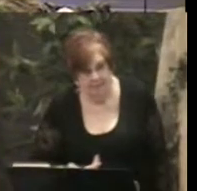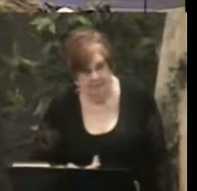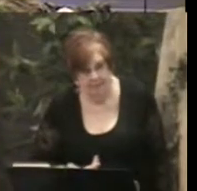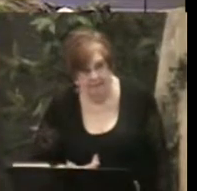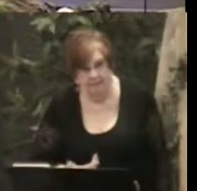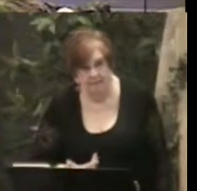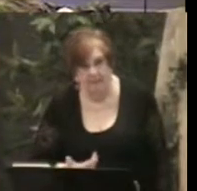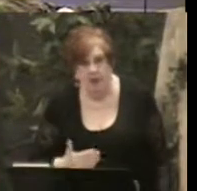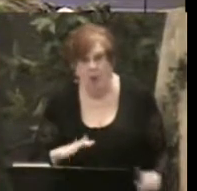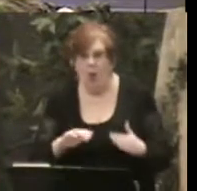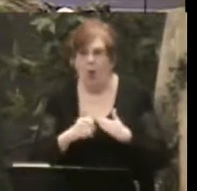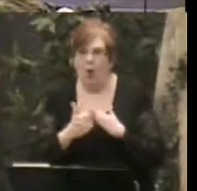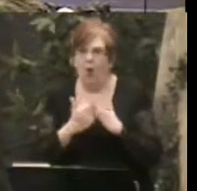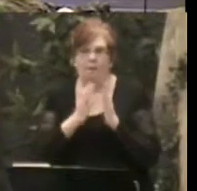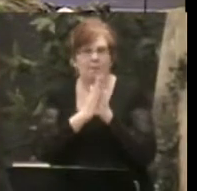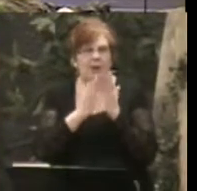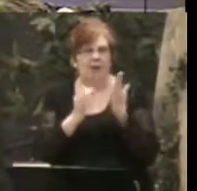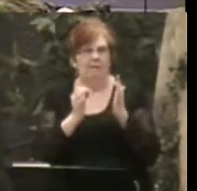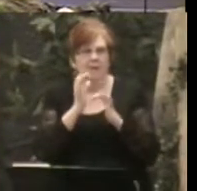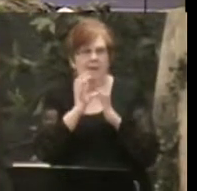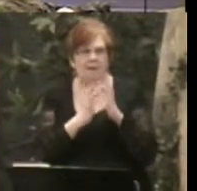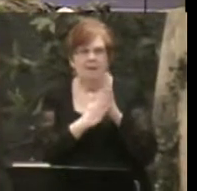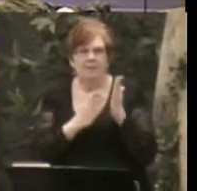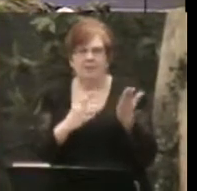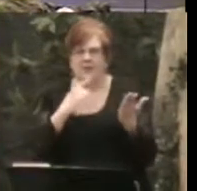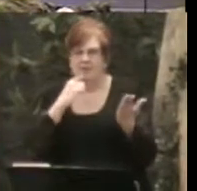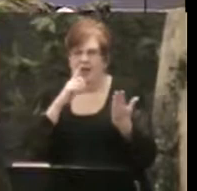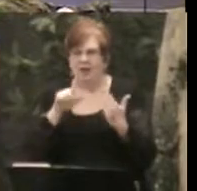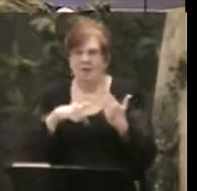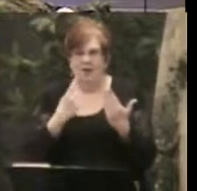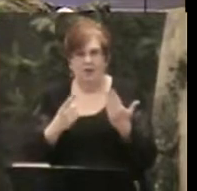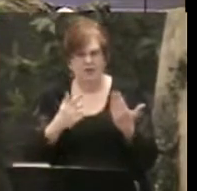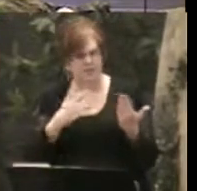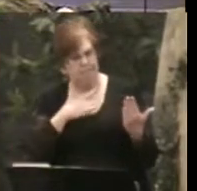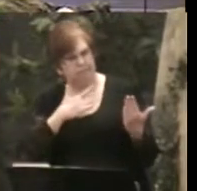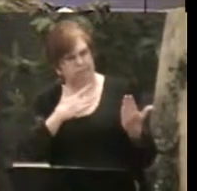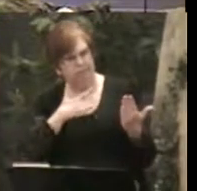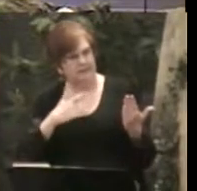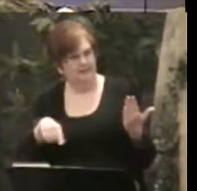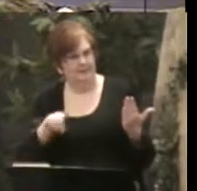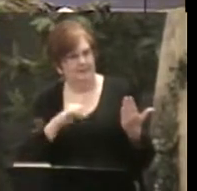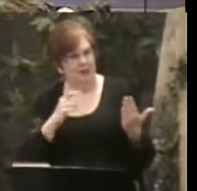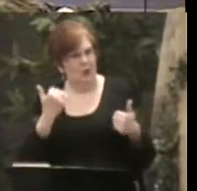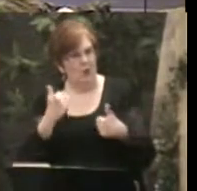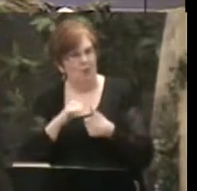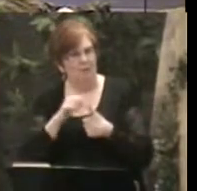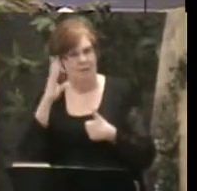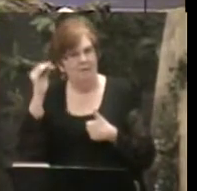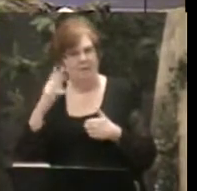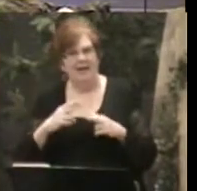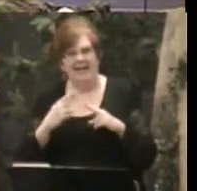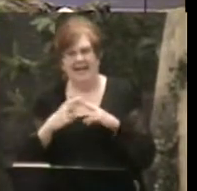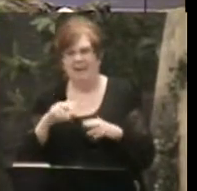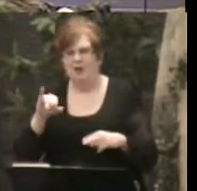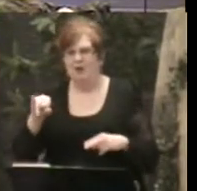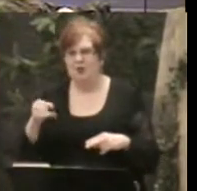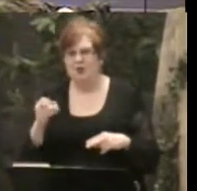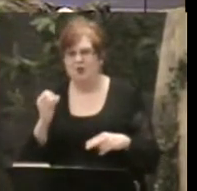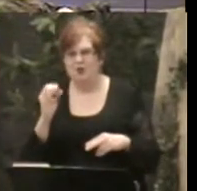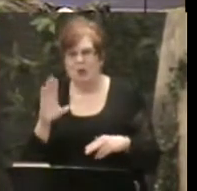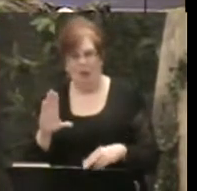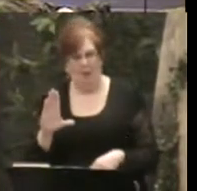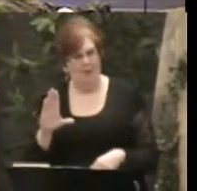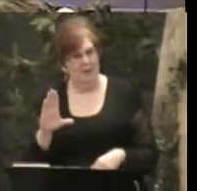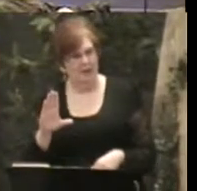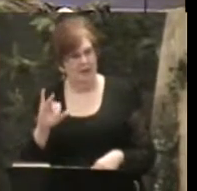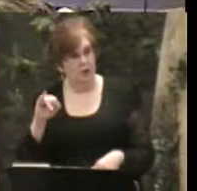There's a whole book of the Bible devoted to "Do you care?" Perhaps you remember the man named Job, the most